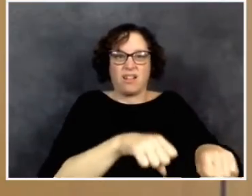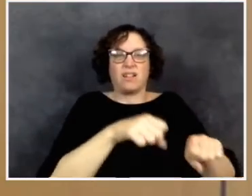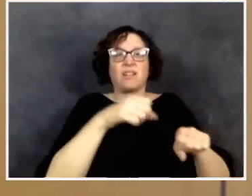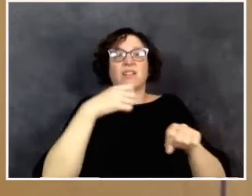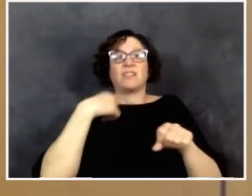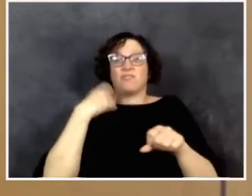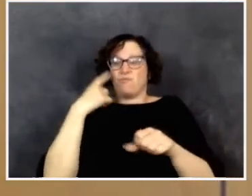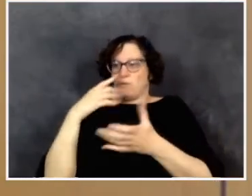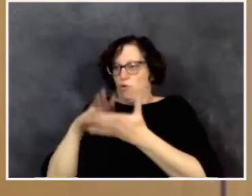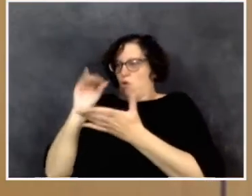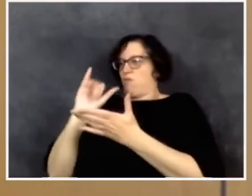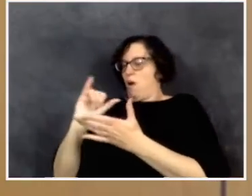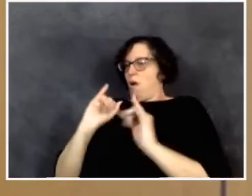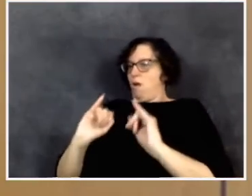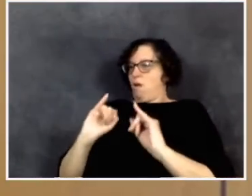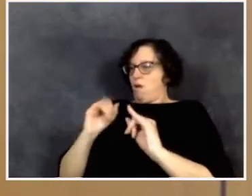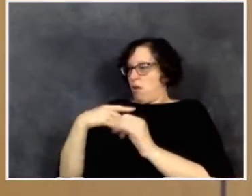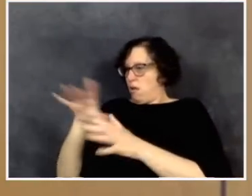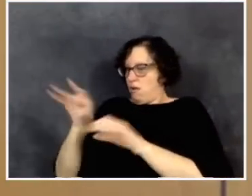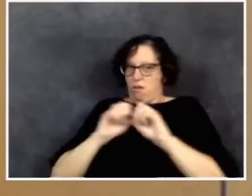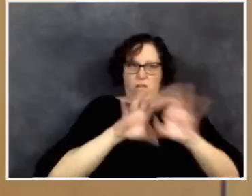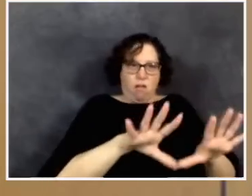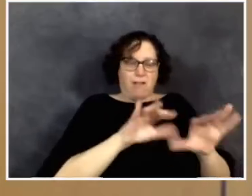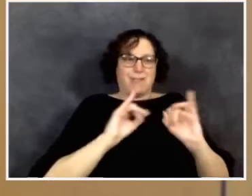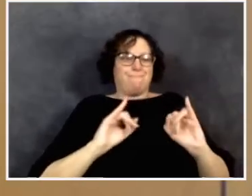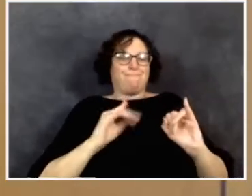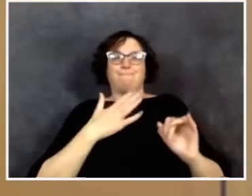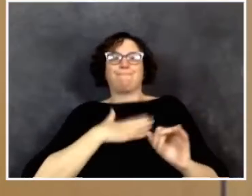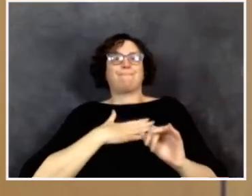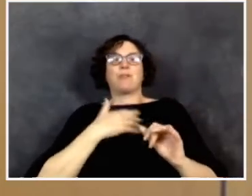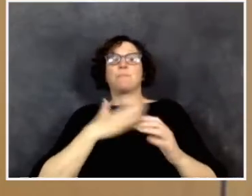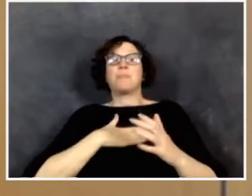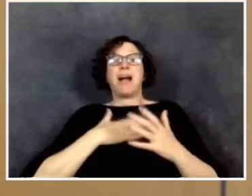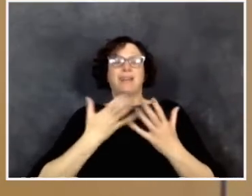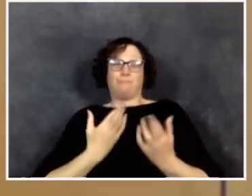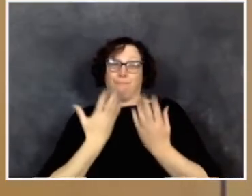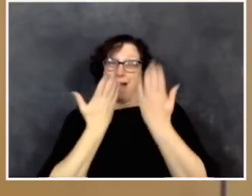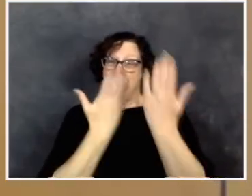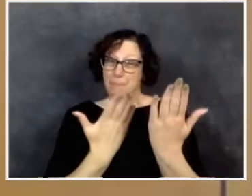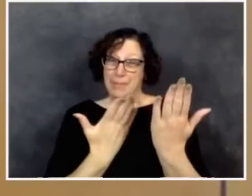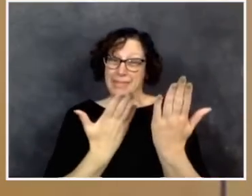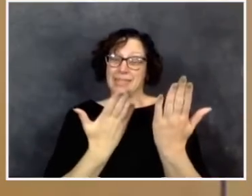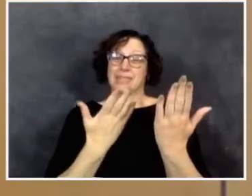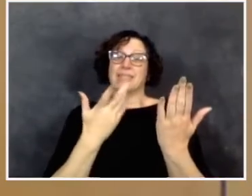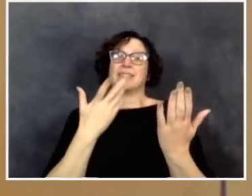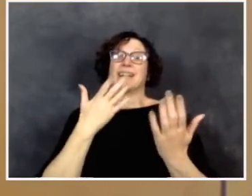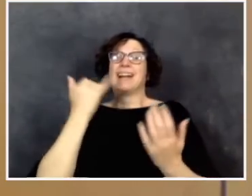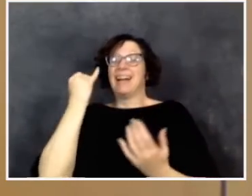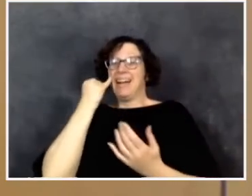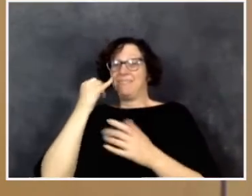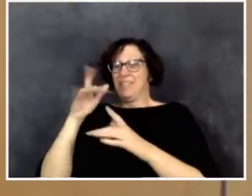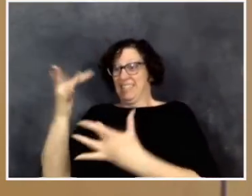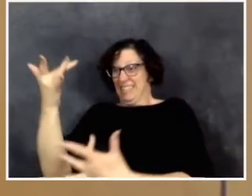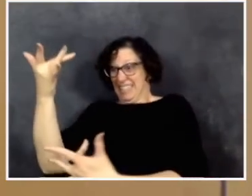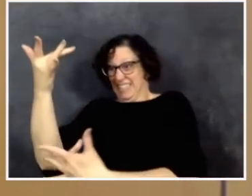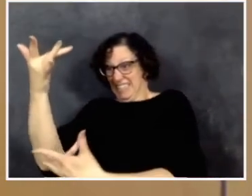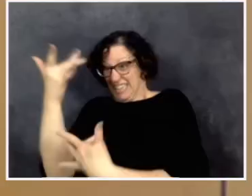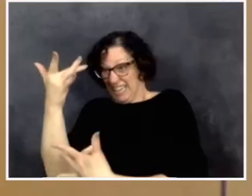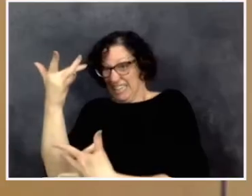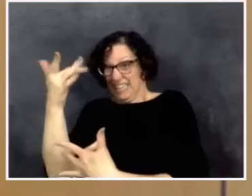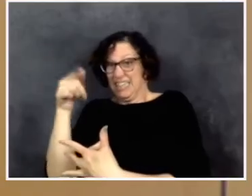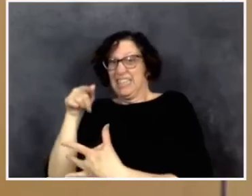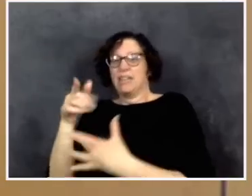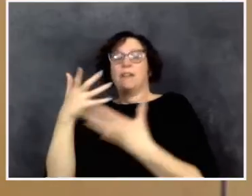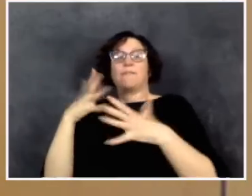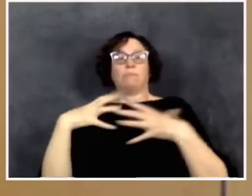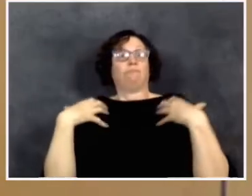my recommendation would be that once someone has recovered from likely COVID-19, that